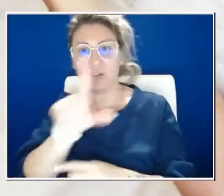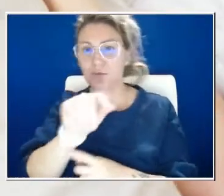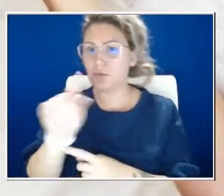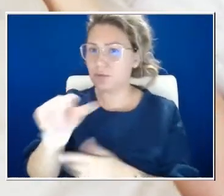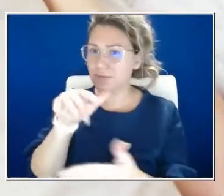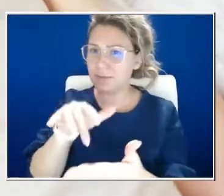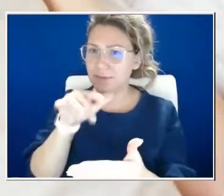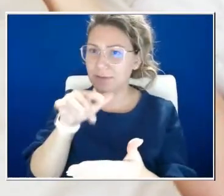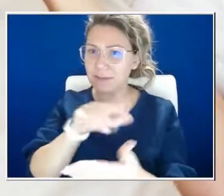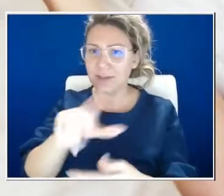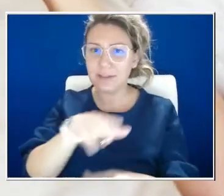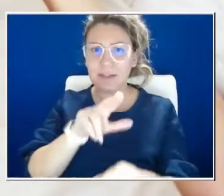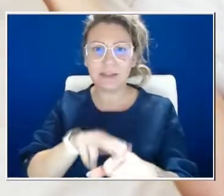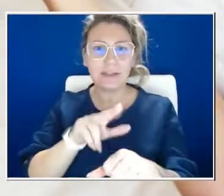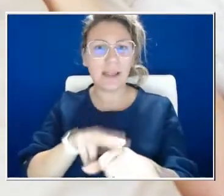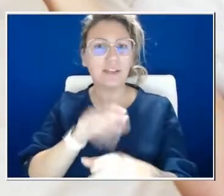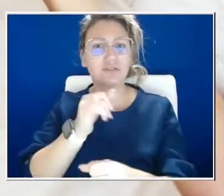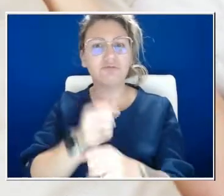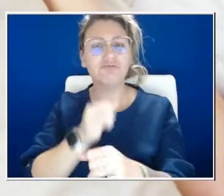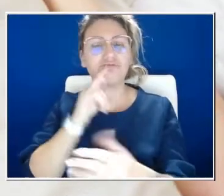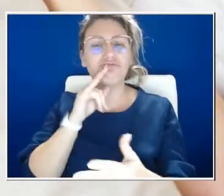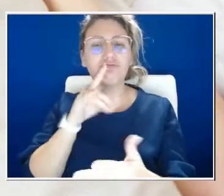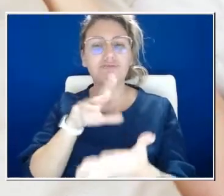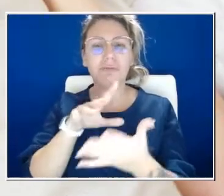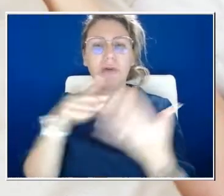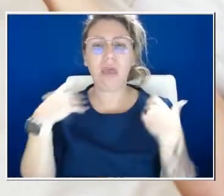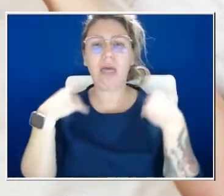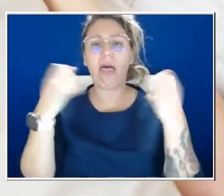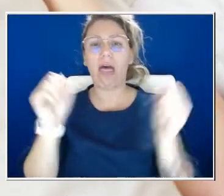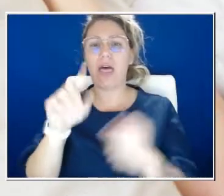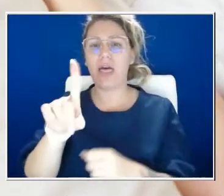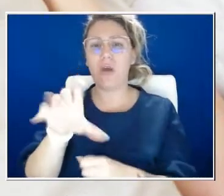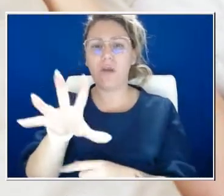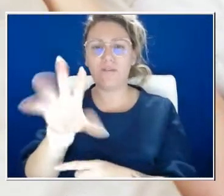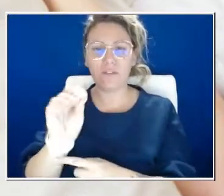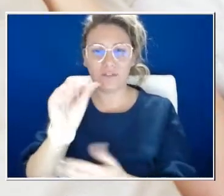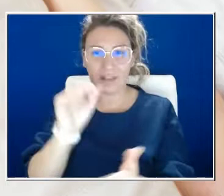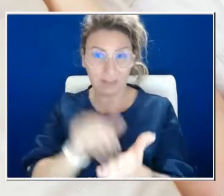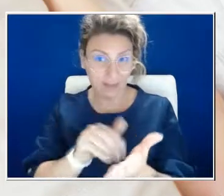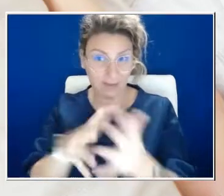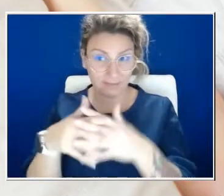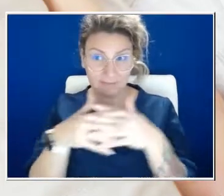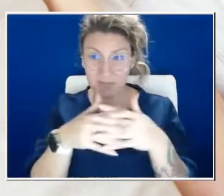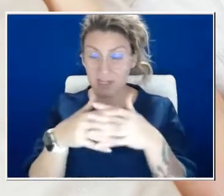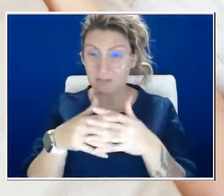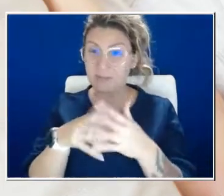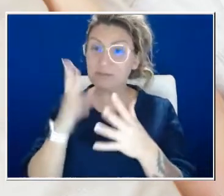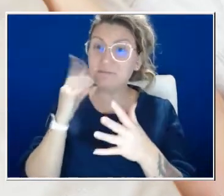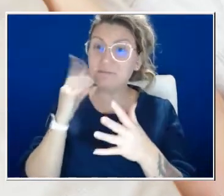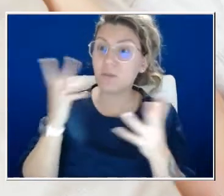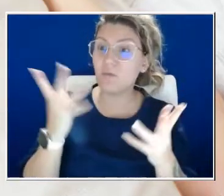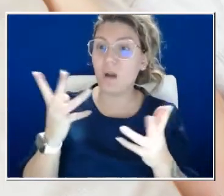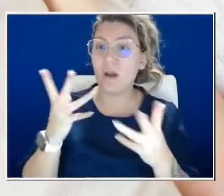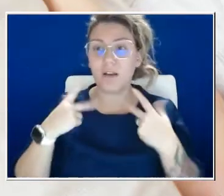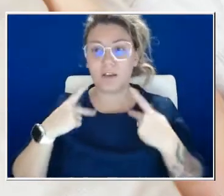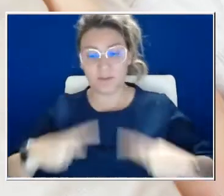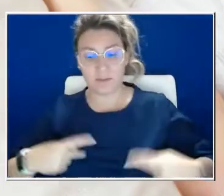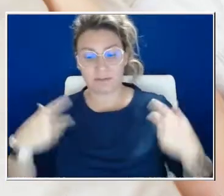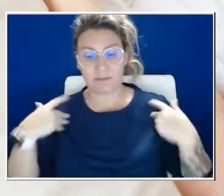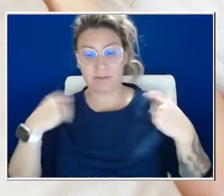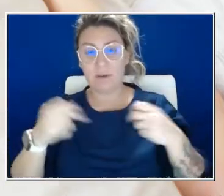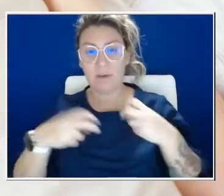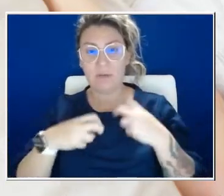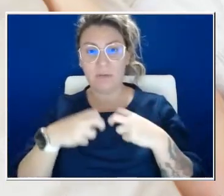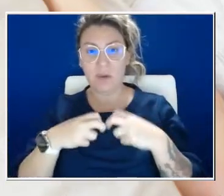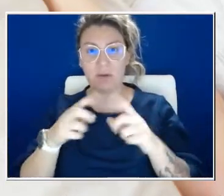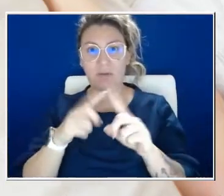found that around 150,000 Americans experienced physical health problems thanks to that biannual time change.